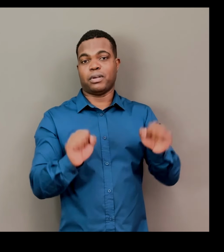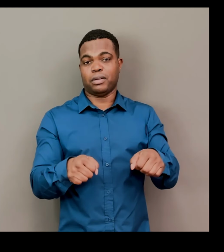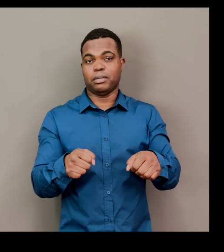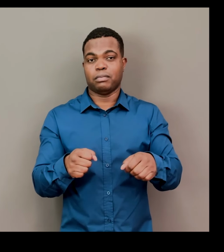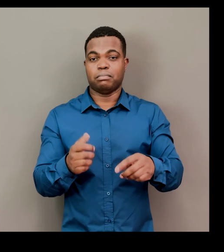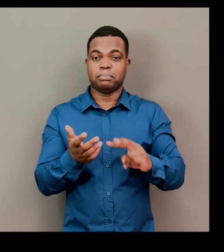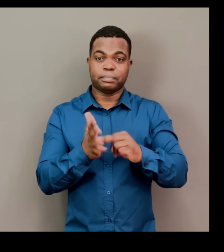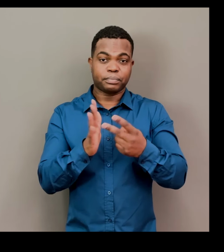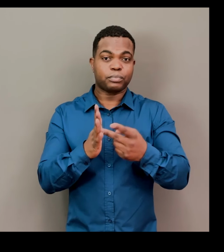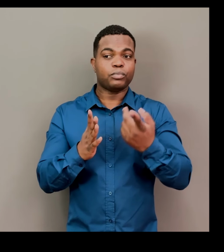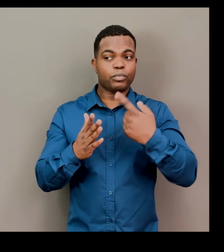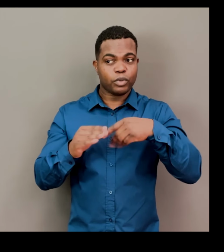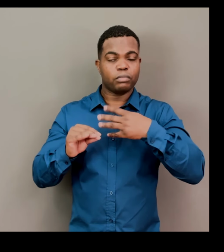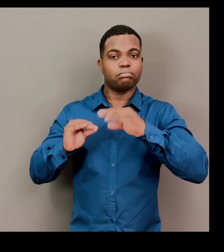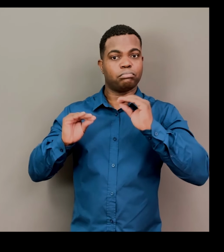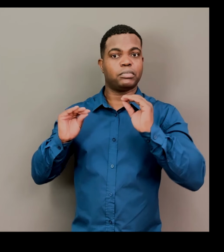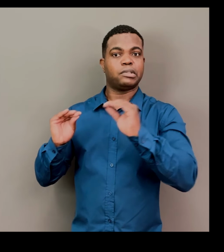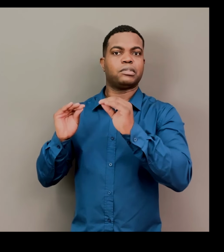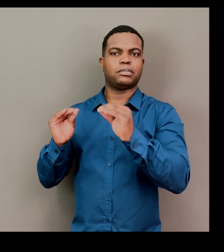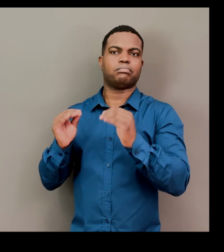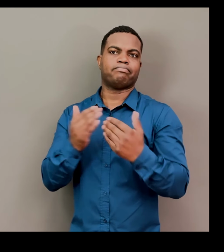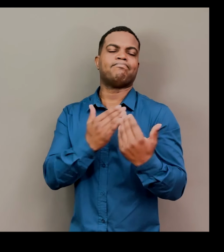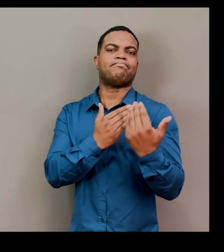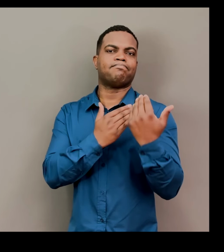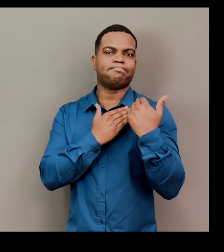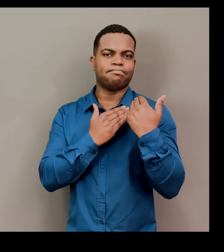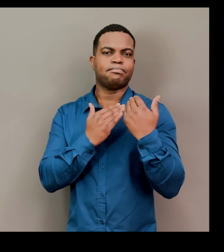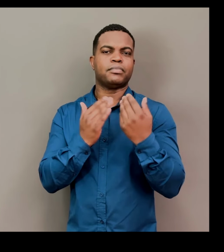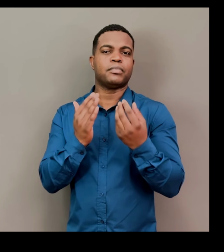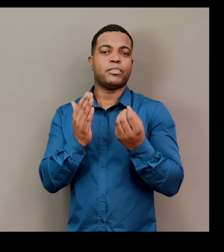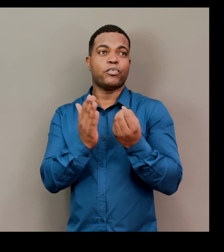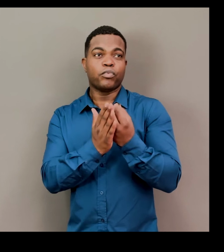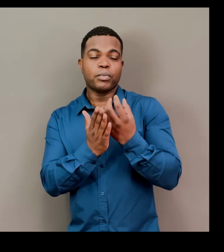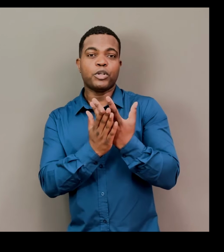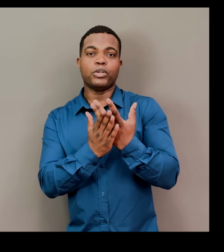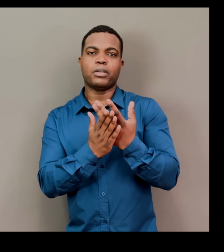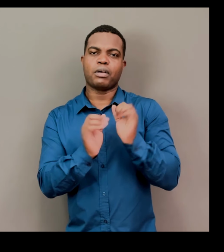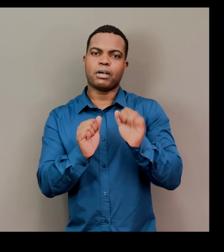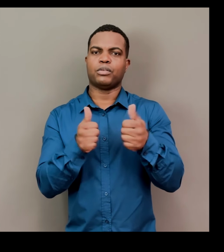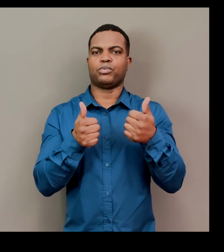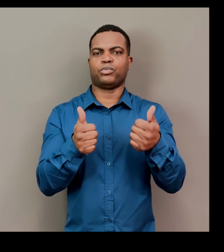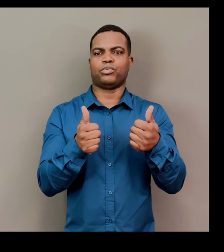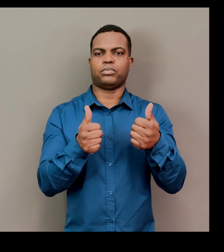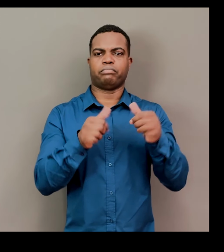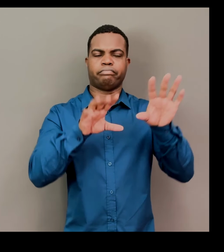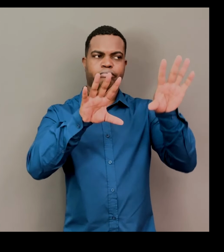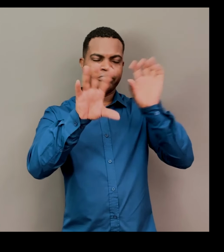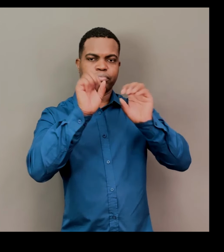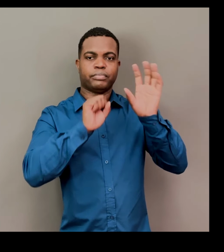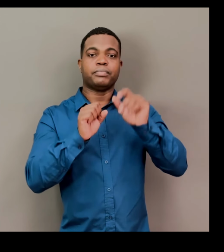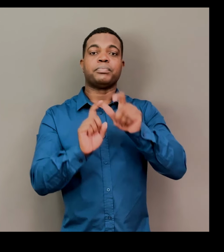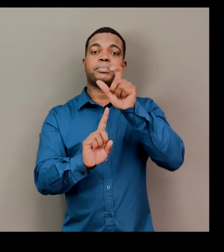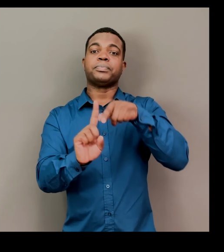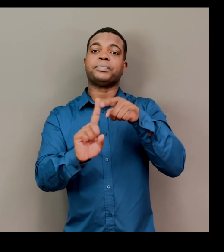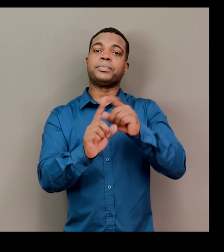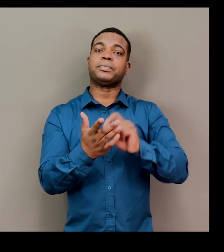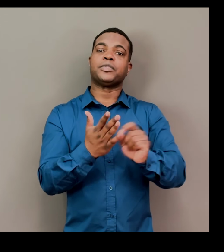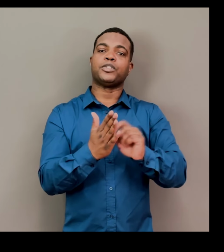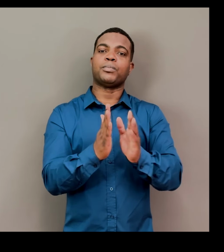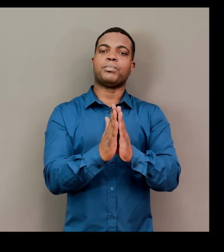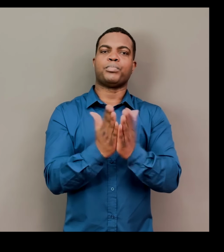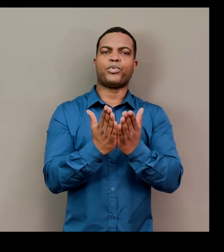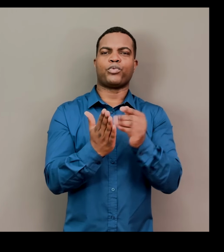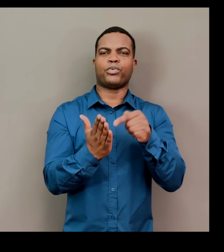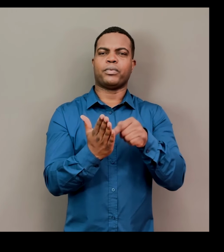for mitigating the influence of propaganda. In his book, The Anatomy of Fake News,